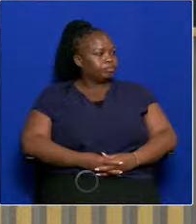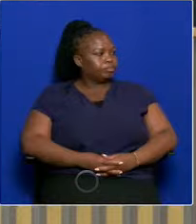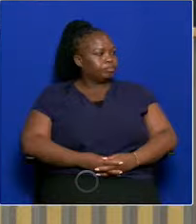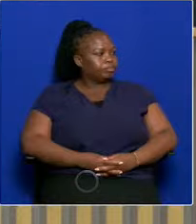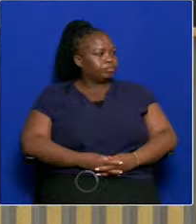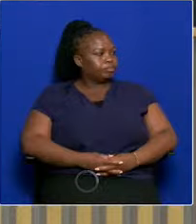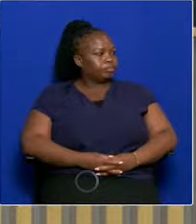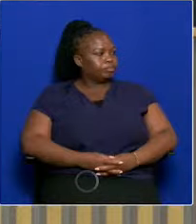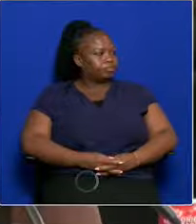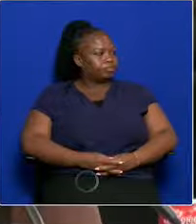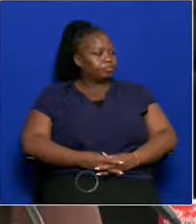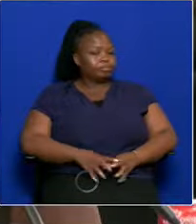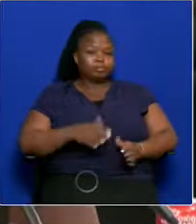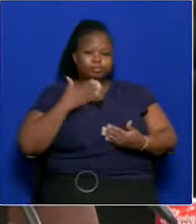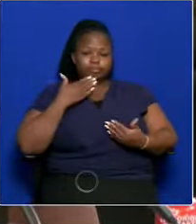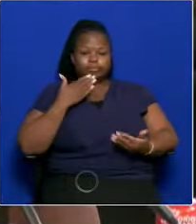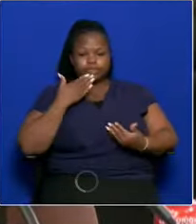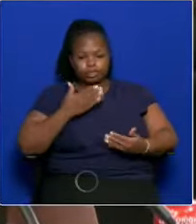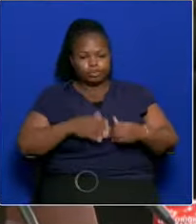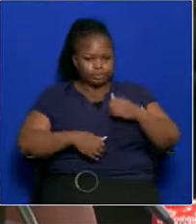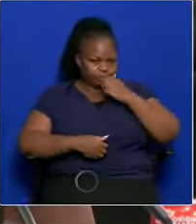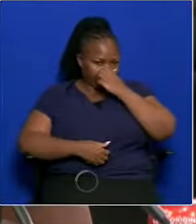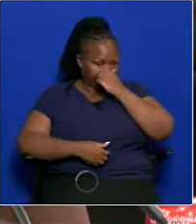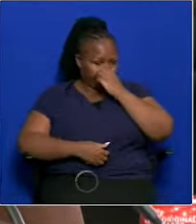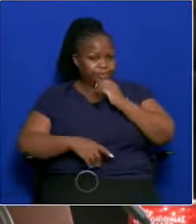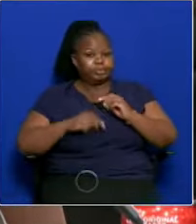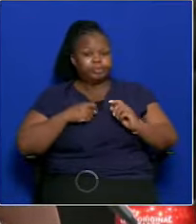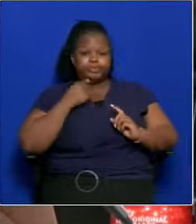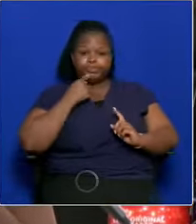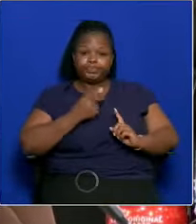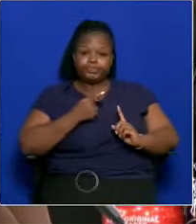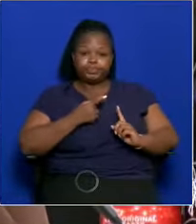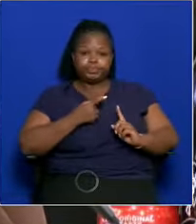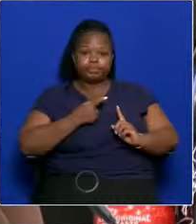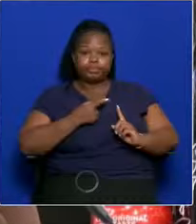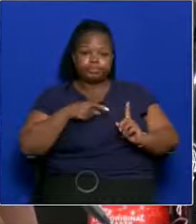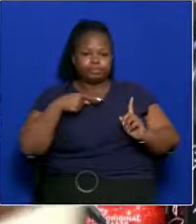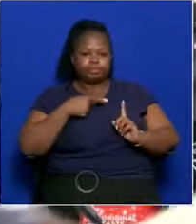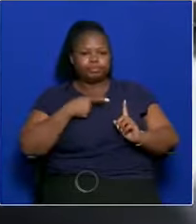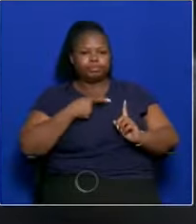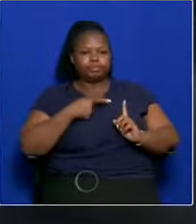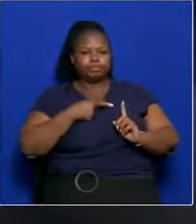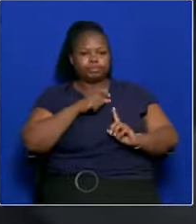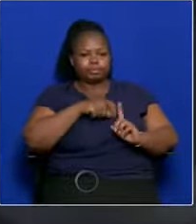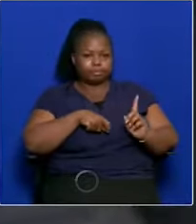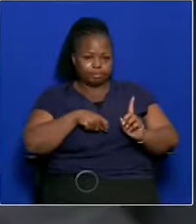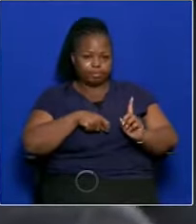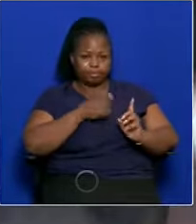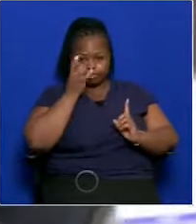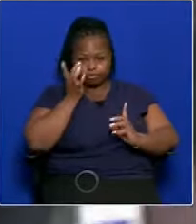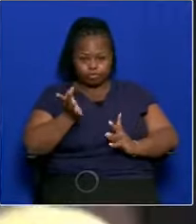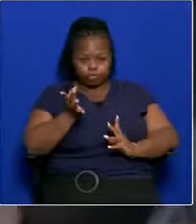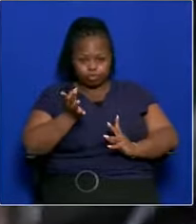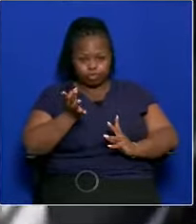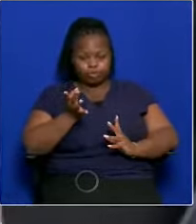Thank you, General. And you indicated that this person told you